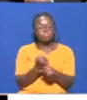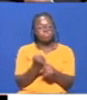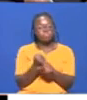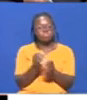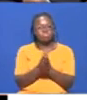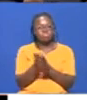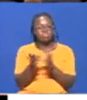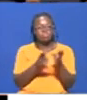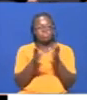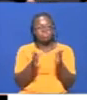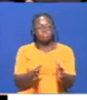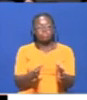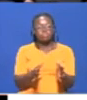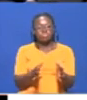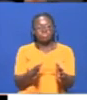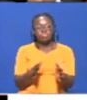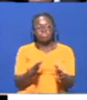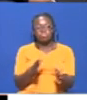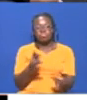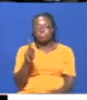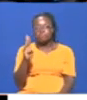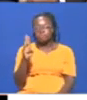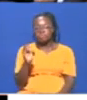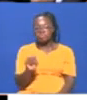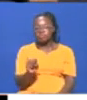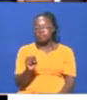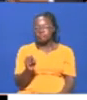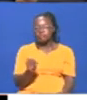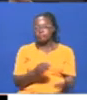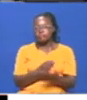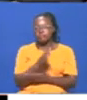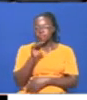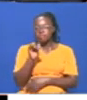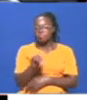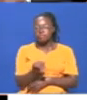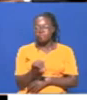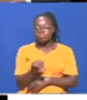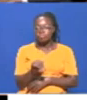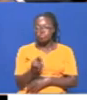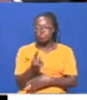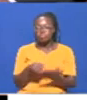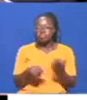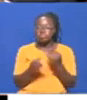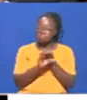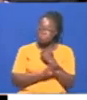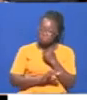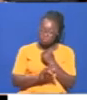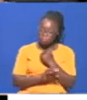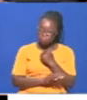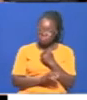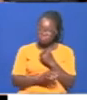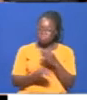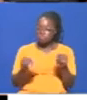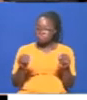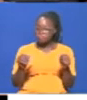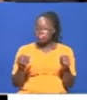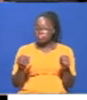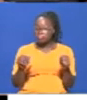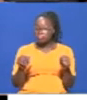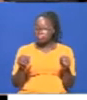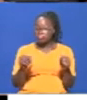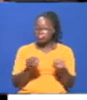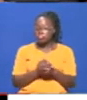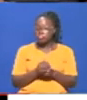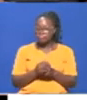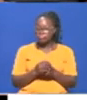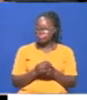regulators, perhaps Kenya Bureau of Standards, to ensure that what is in the country is quality drugs?